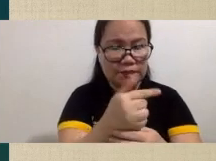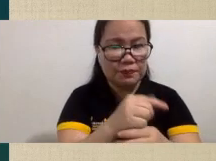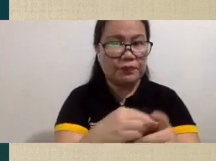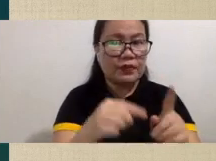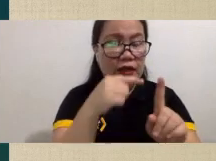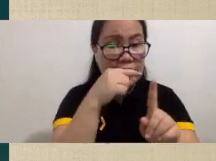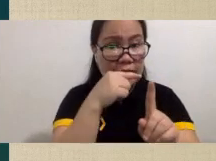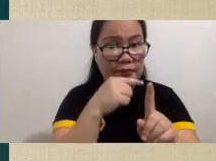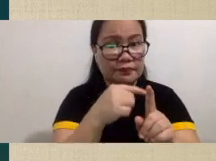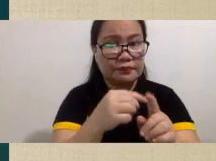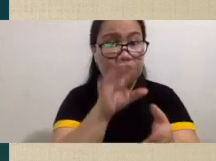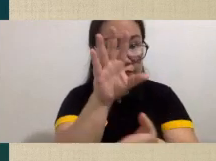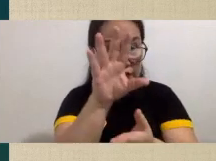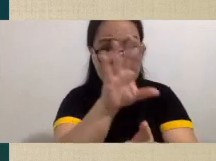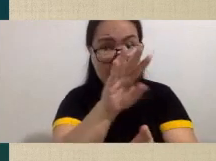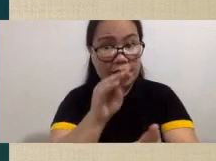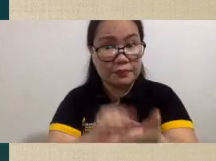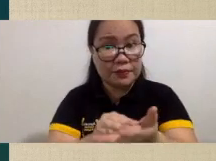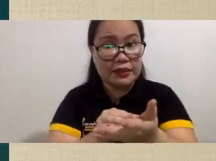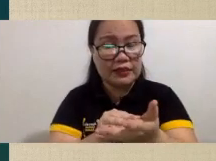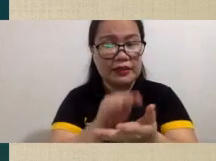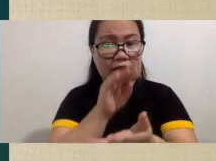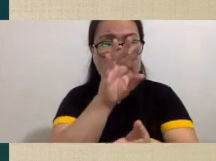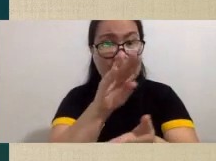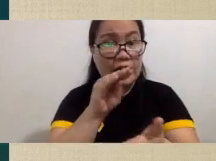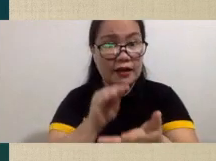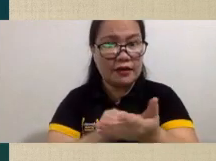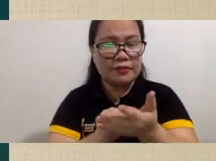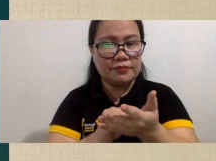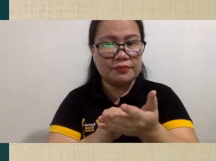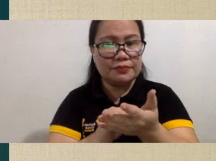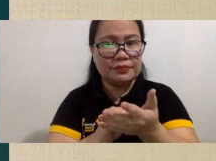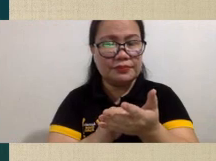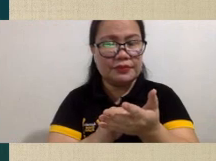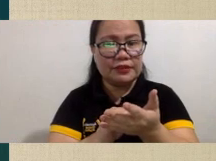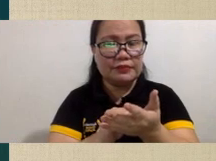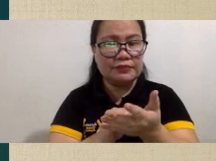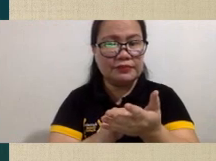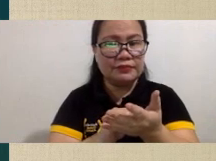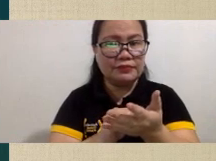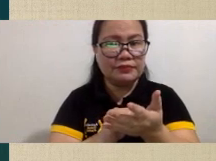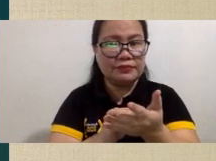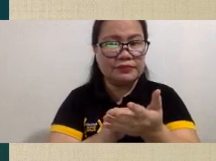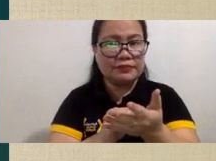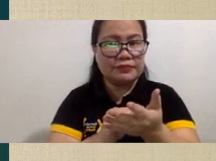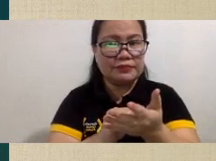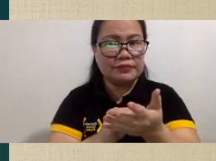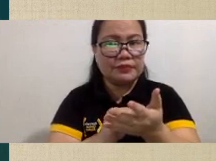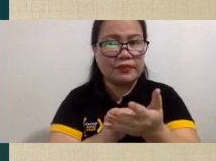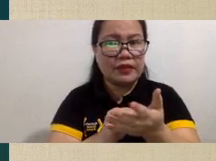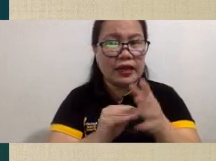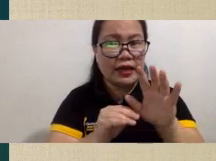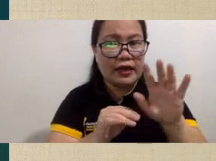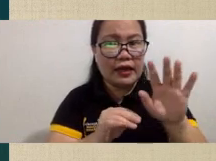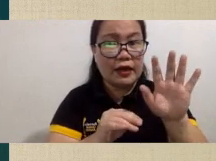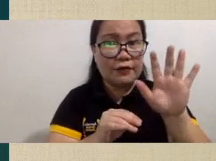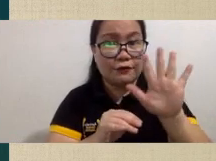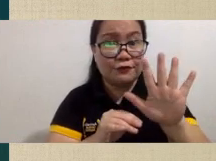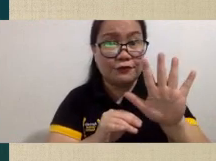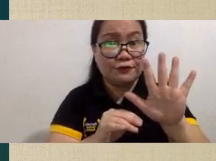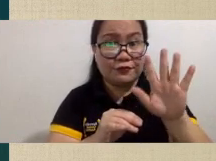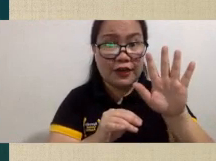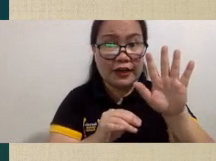raised to 2, g. So, copy lang natin yung mga literal coefficient natin. And then,